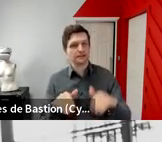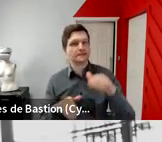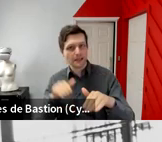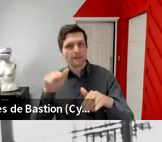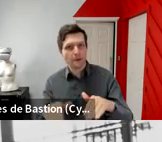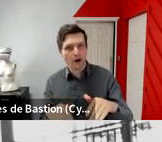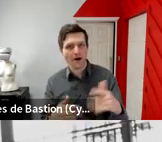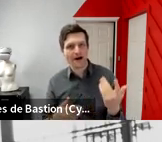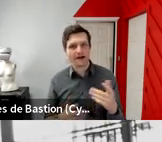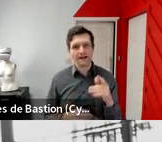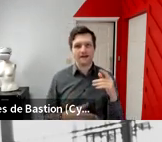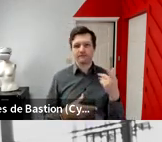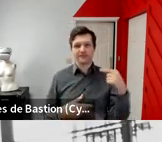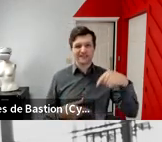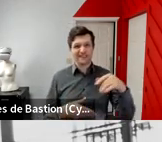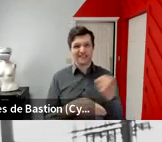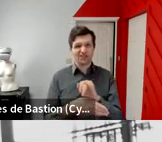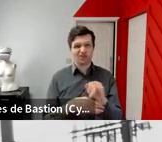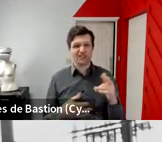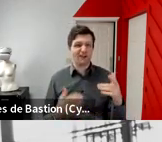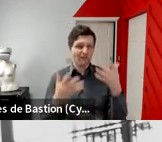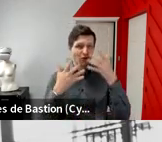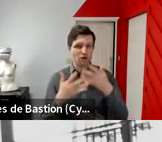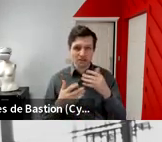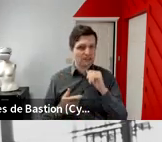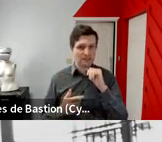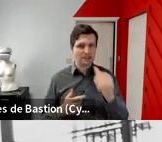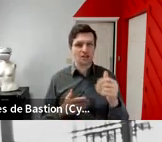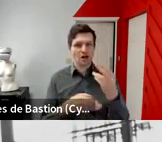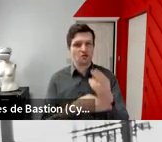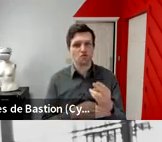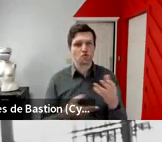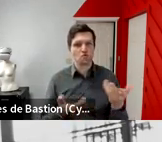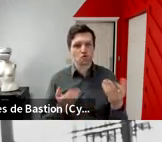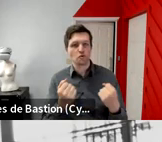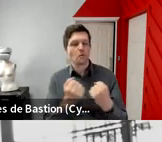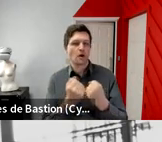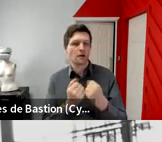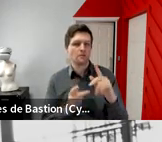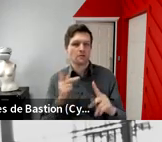that they're including everyone in every step.